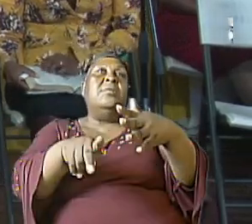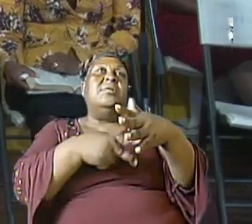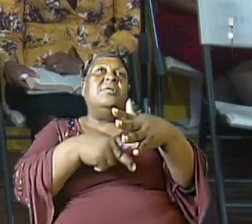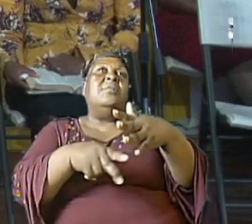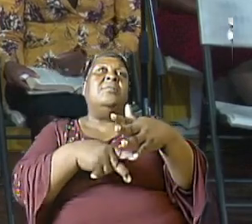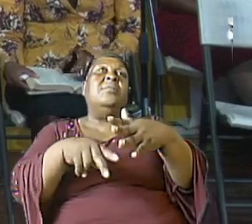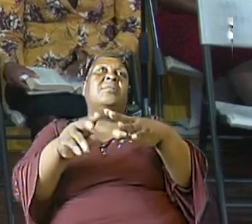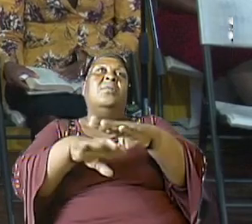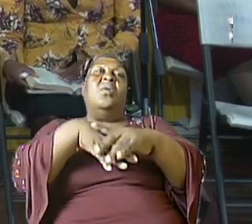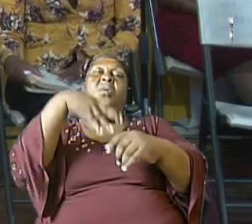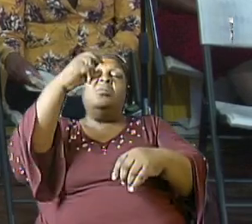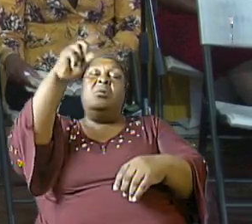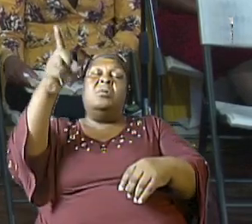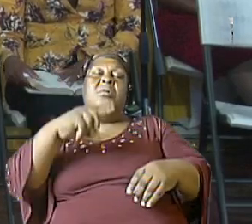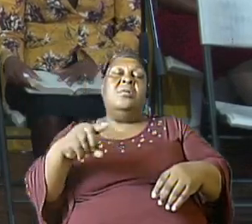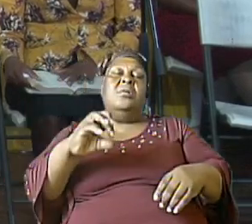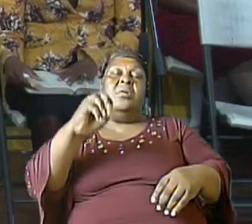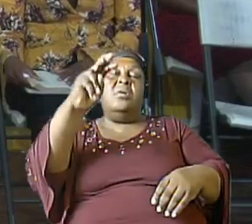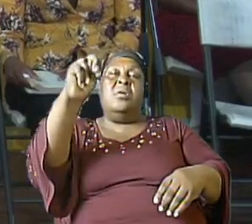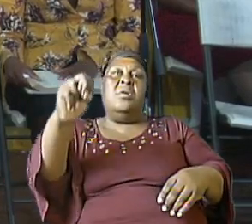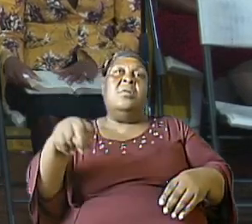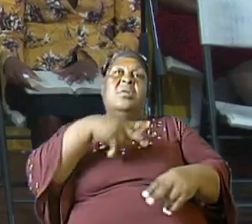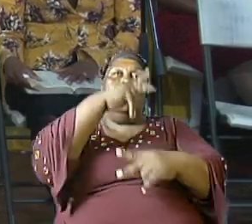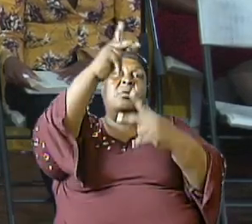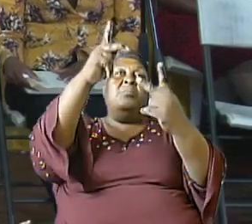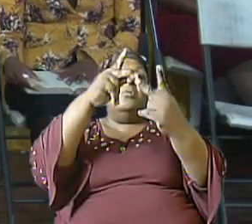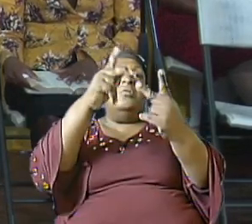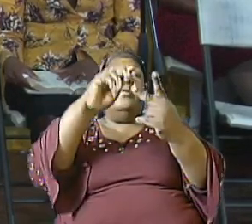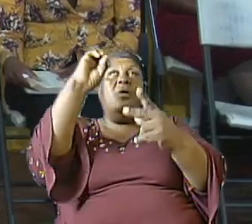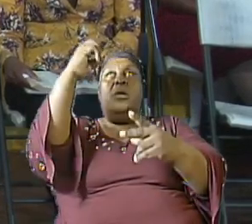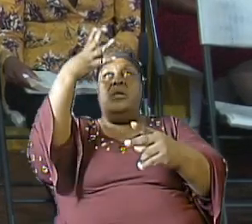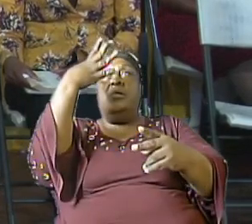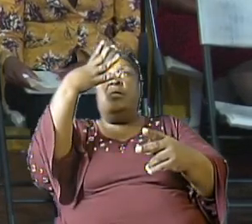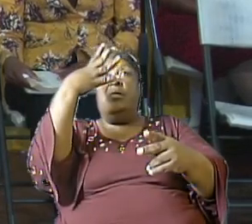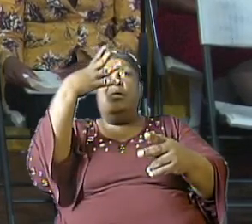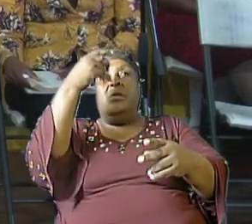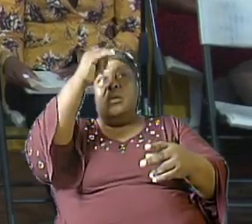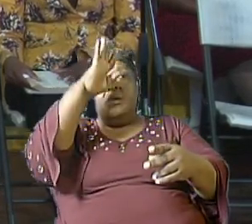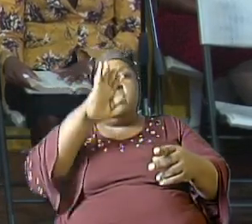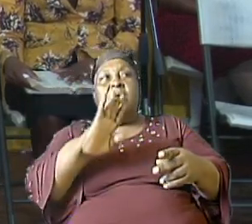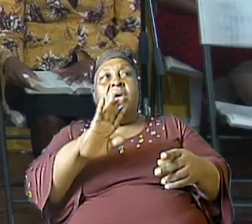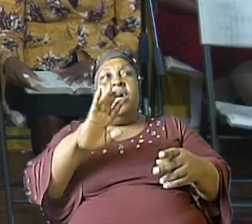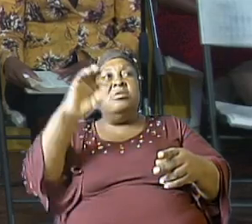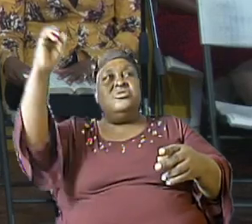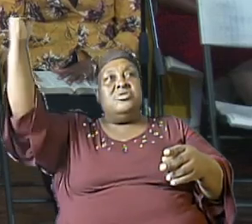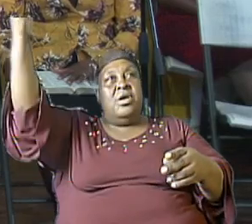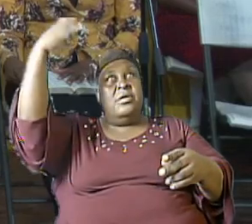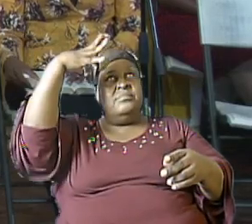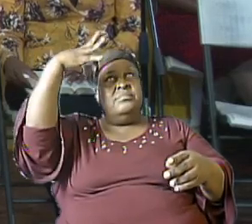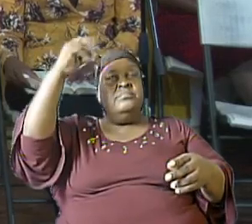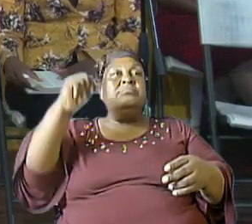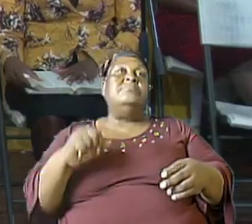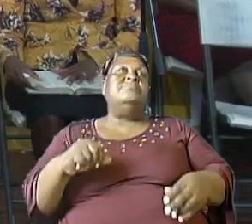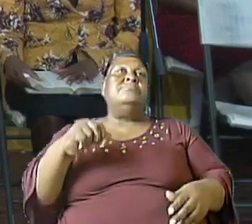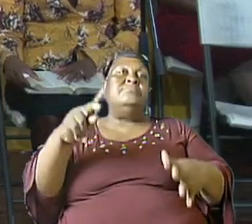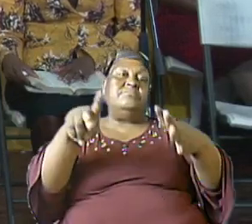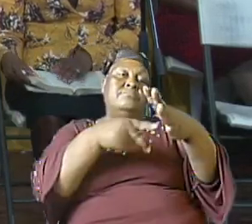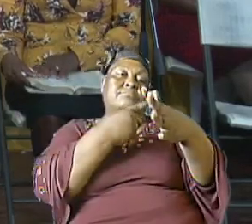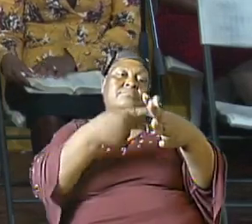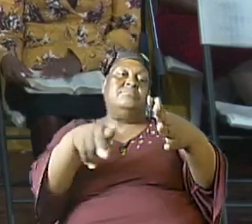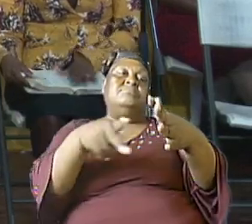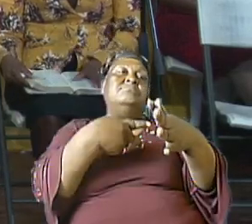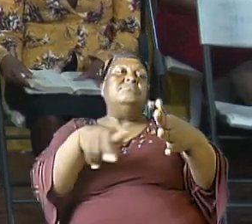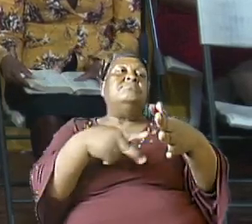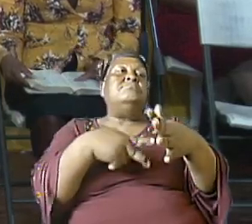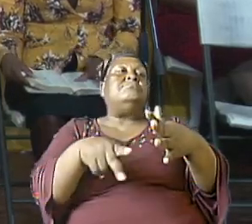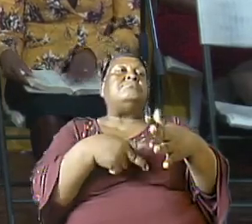verse 2, it says, out of Zion, the perfection of beauty, God hath shined. Psalm